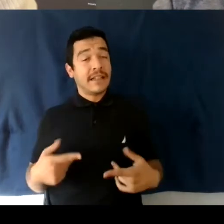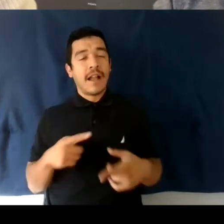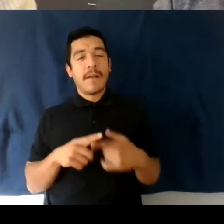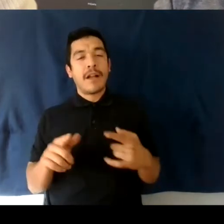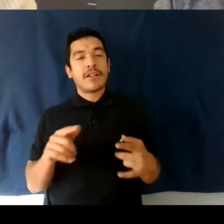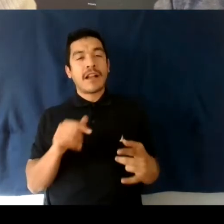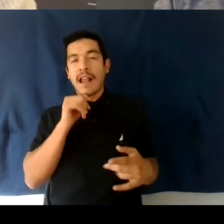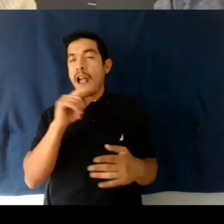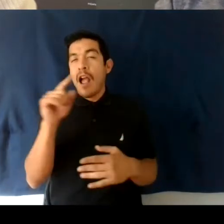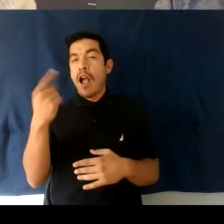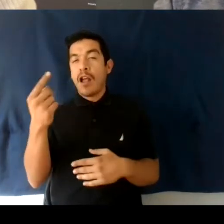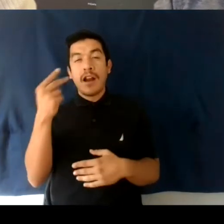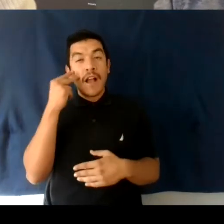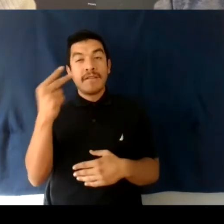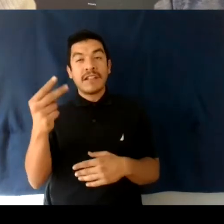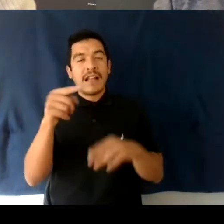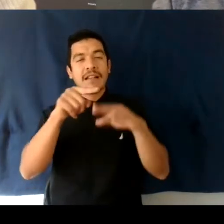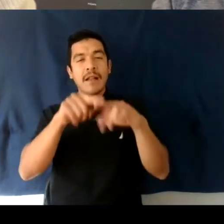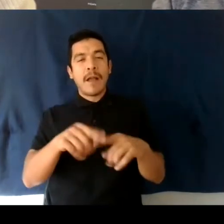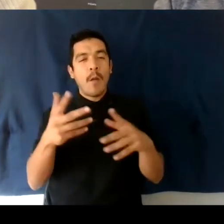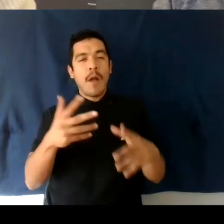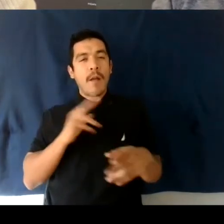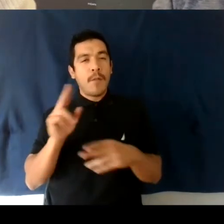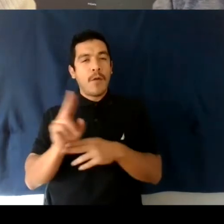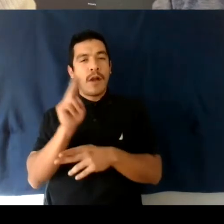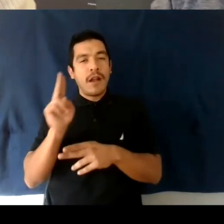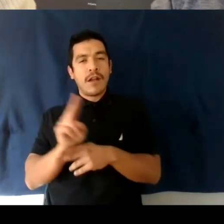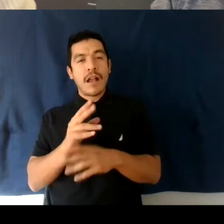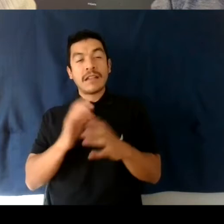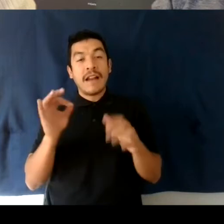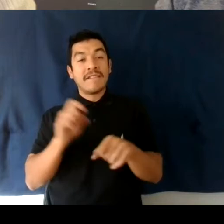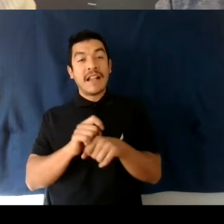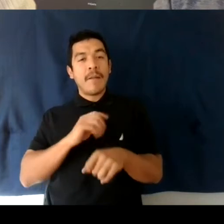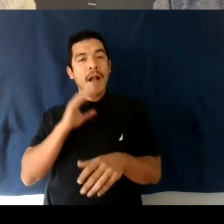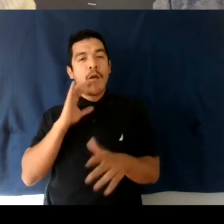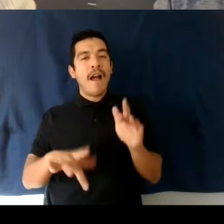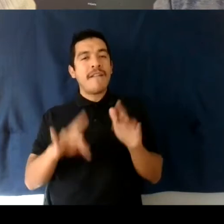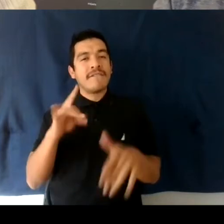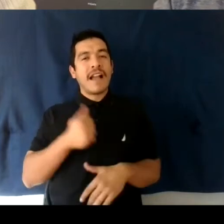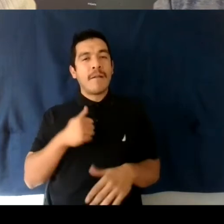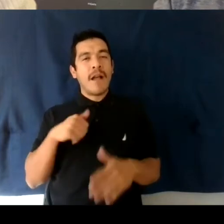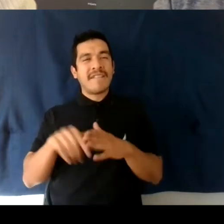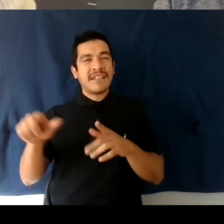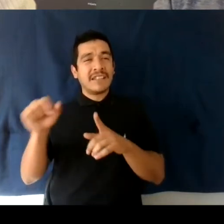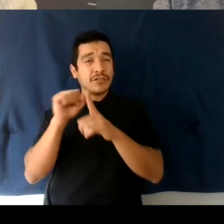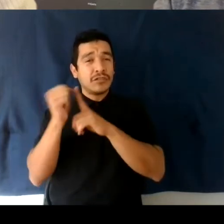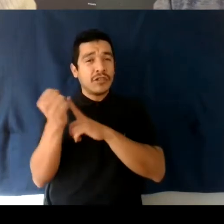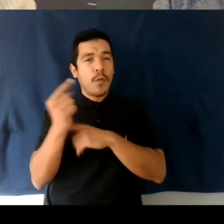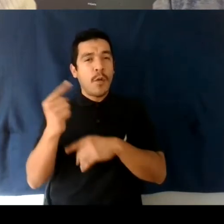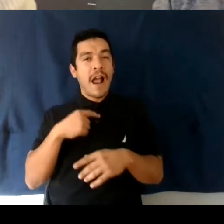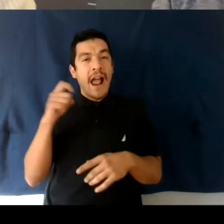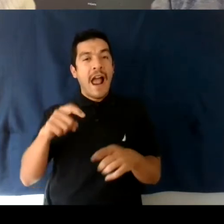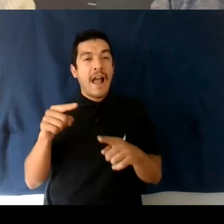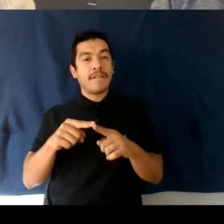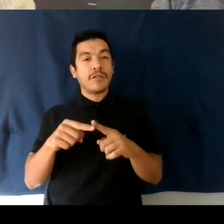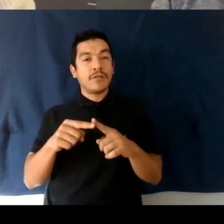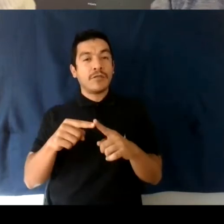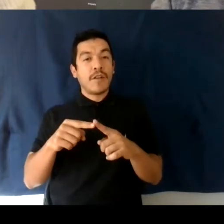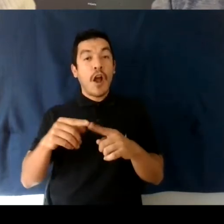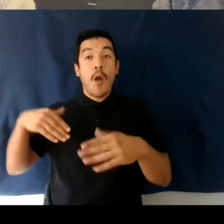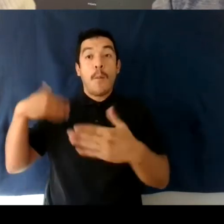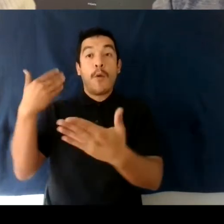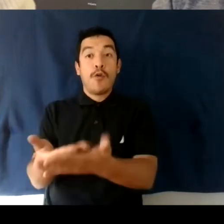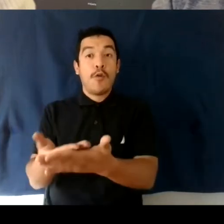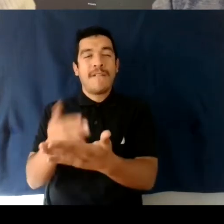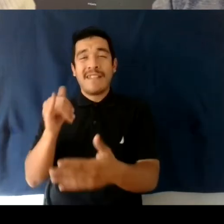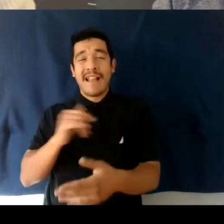not always visible, like depending on what I'm wearing. So a lot of times I will sort of find myself in these situations where I have to like prove that